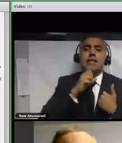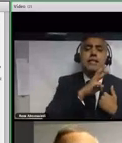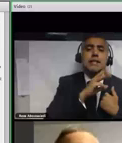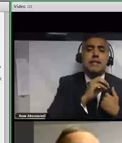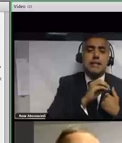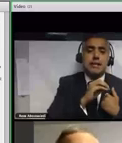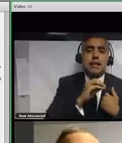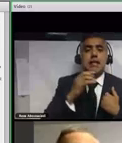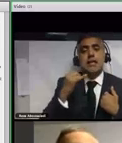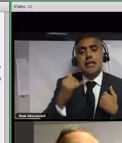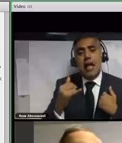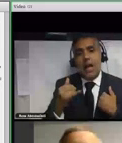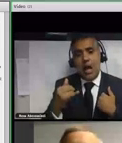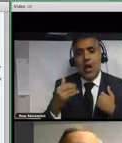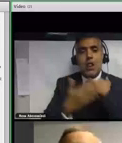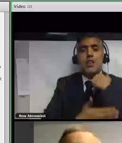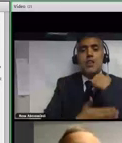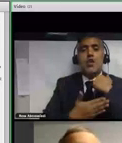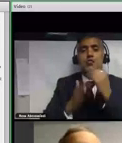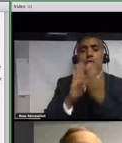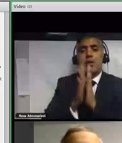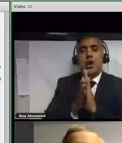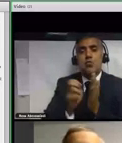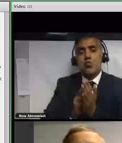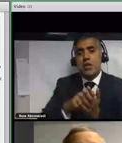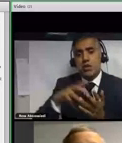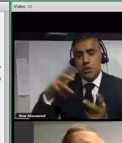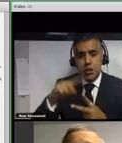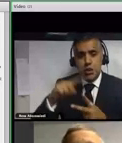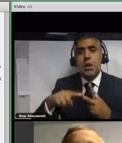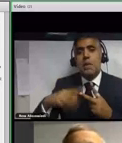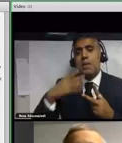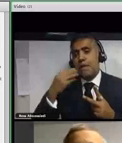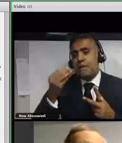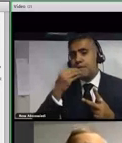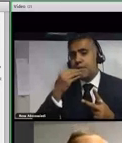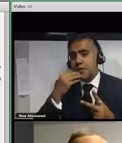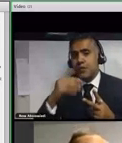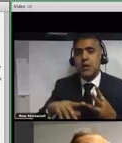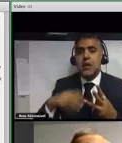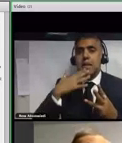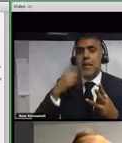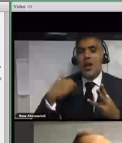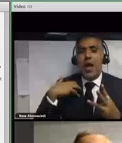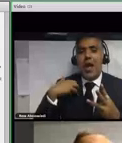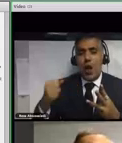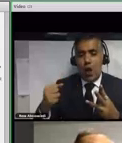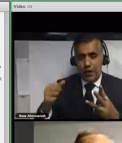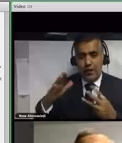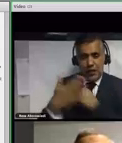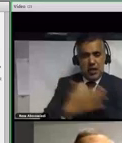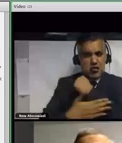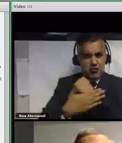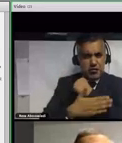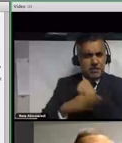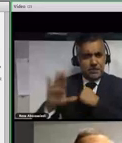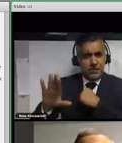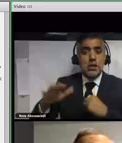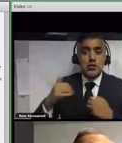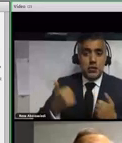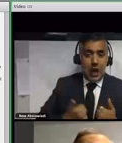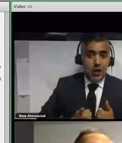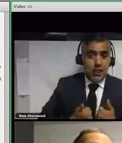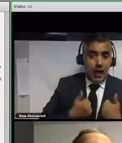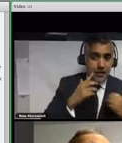I've improved, the country's gotten richer, it's gotten better nutrition, better healthcare, and now the life